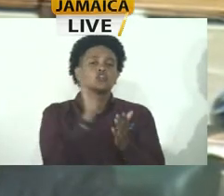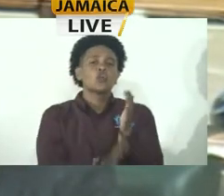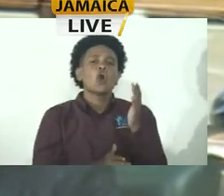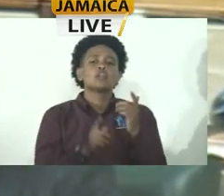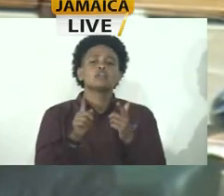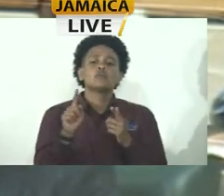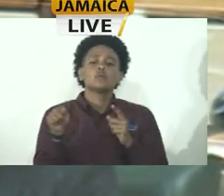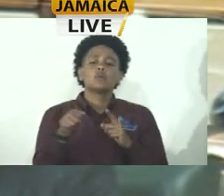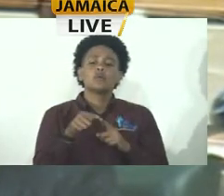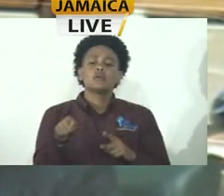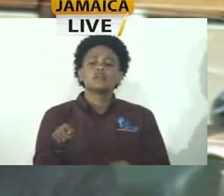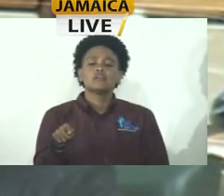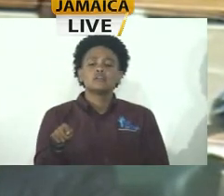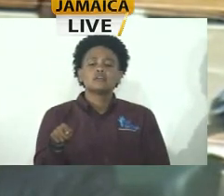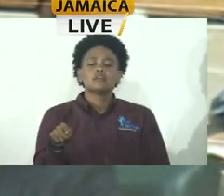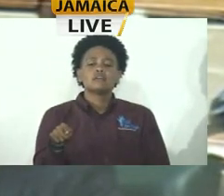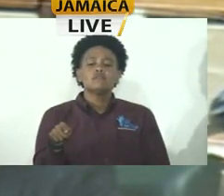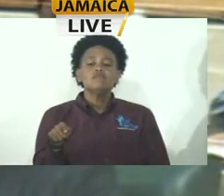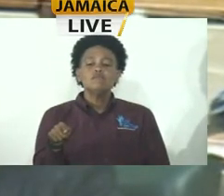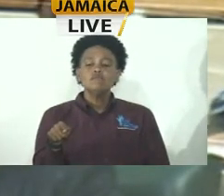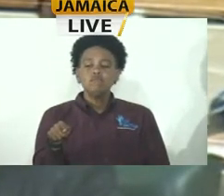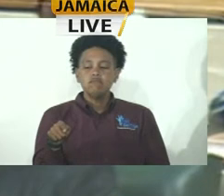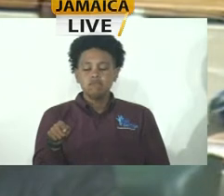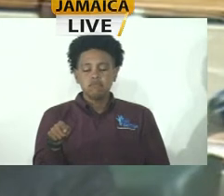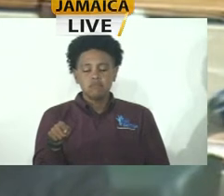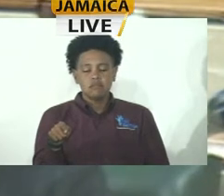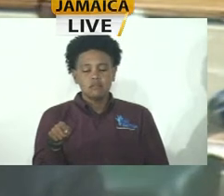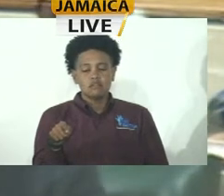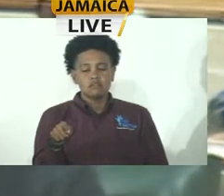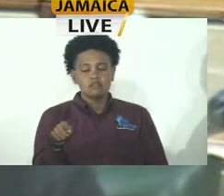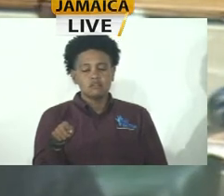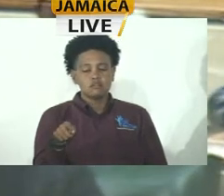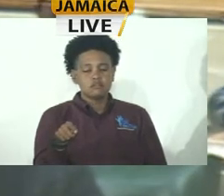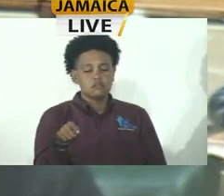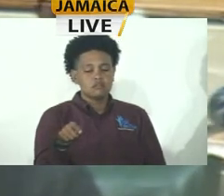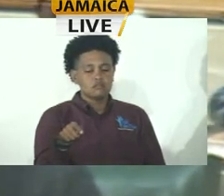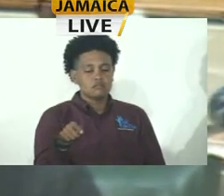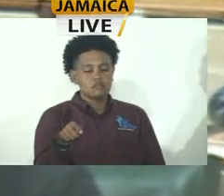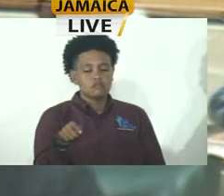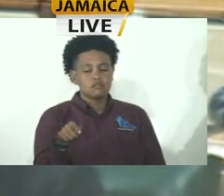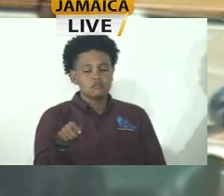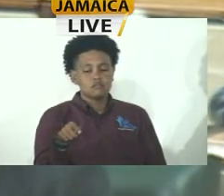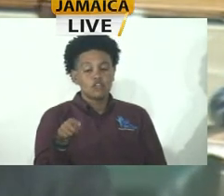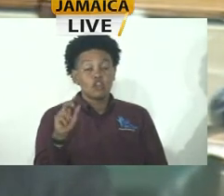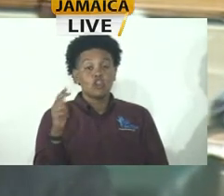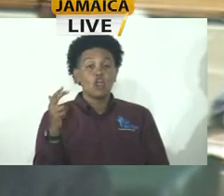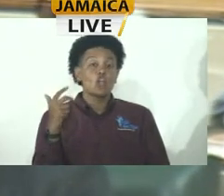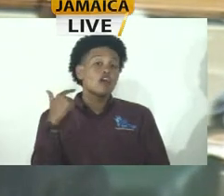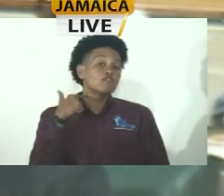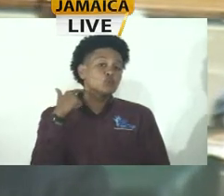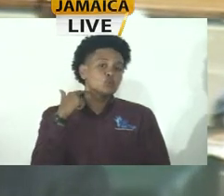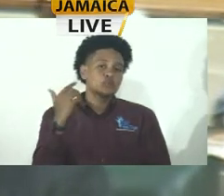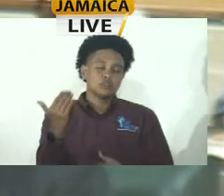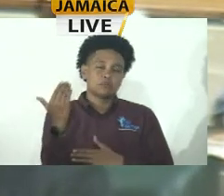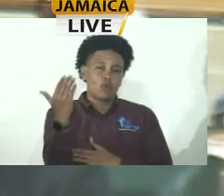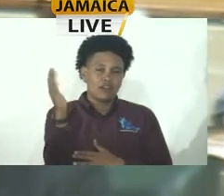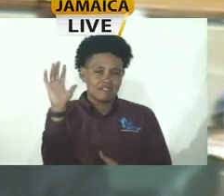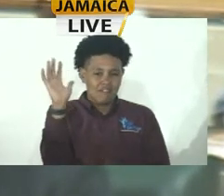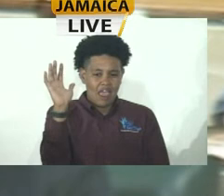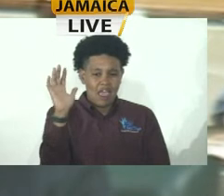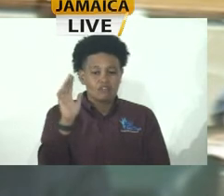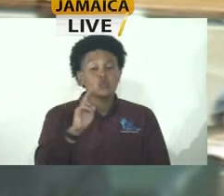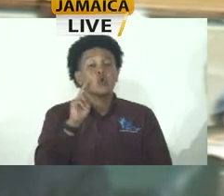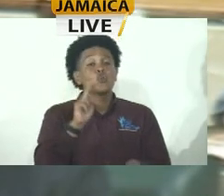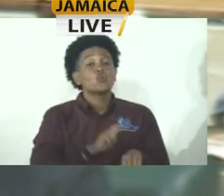course the on the 3rd of june at 5 am so the normal